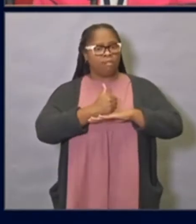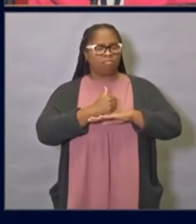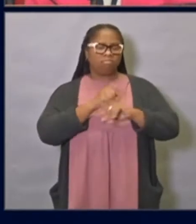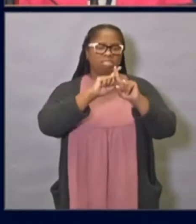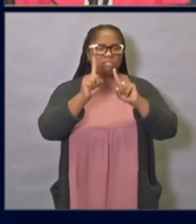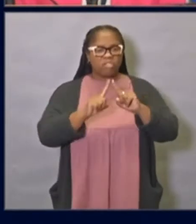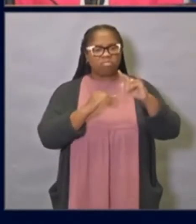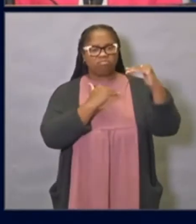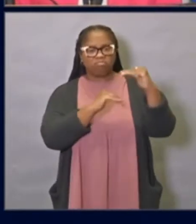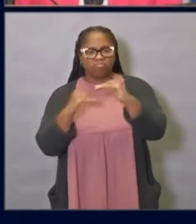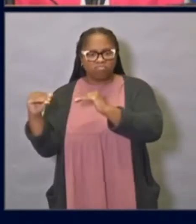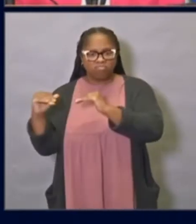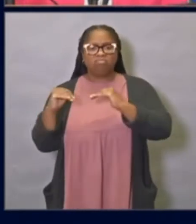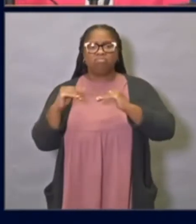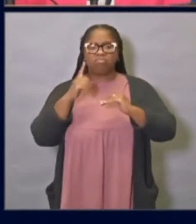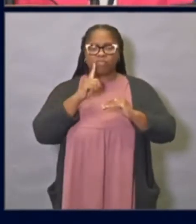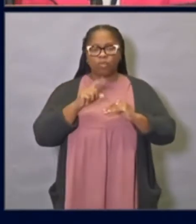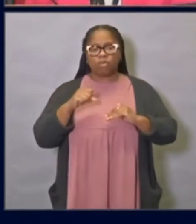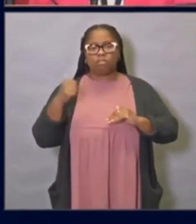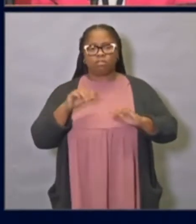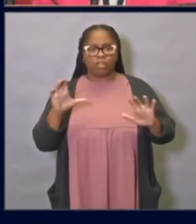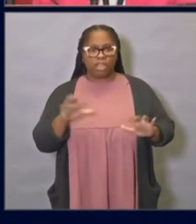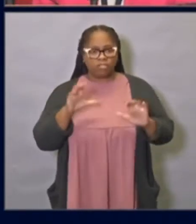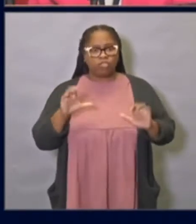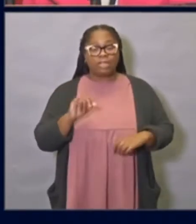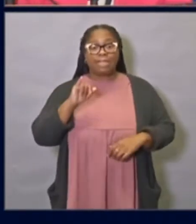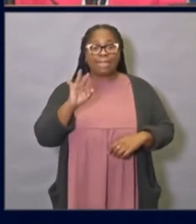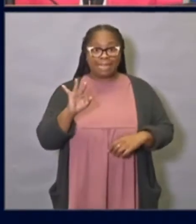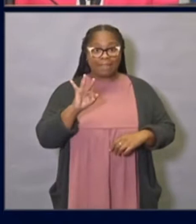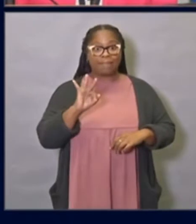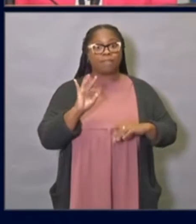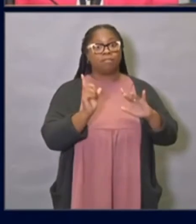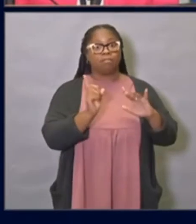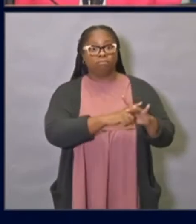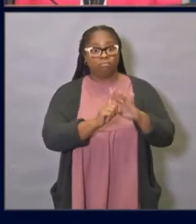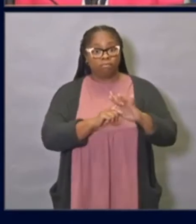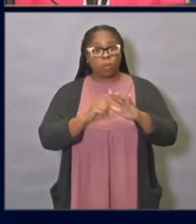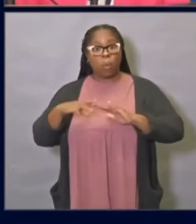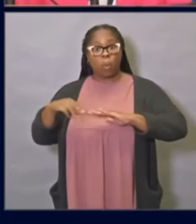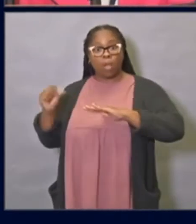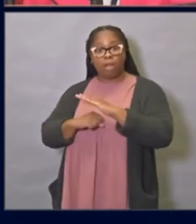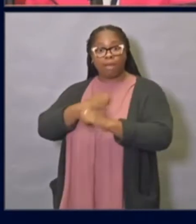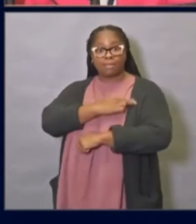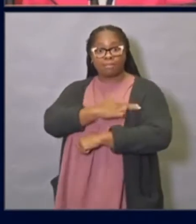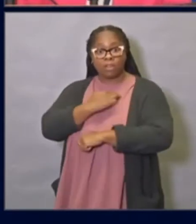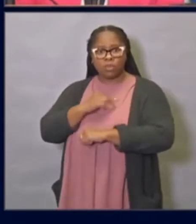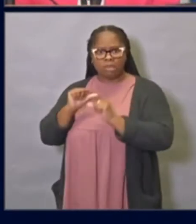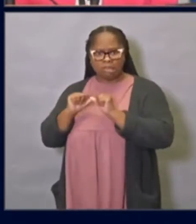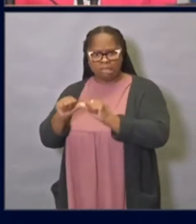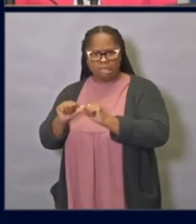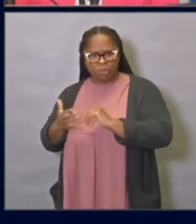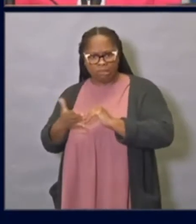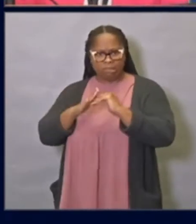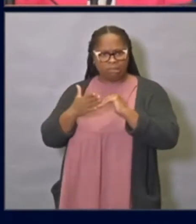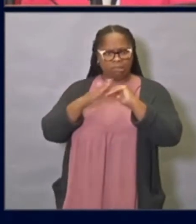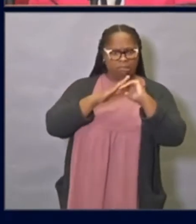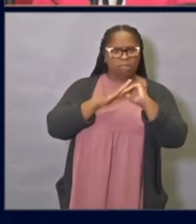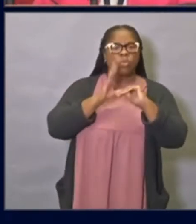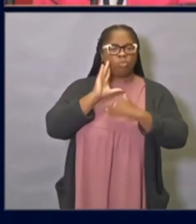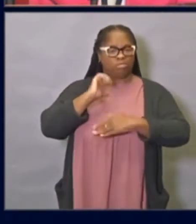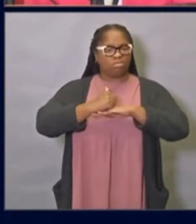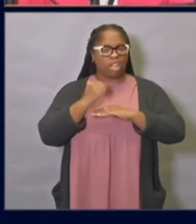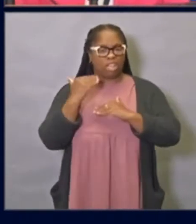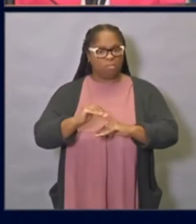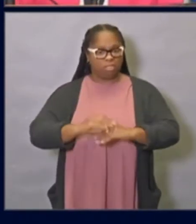thresholds for additional actions if cases and/or hospitalizations continue to increase. If